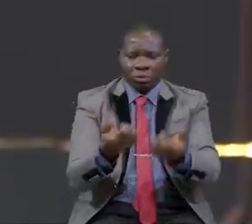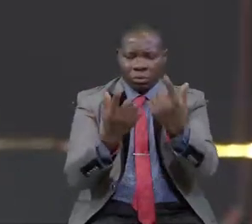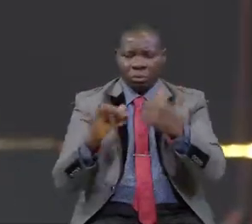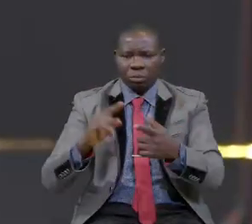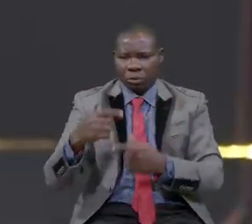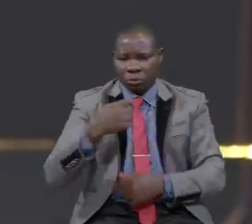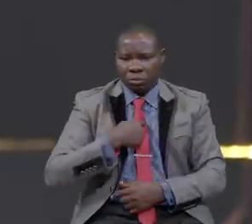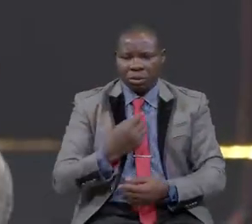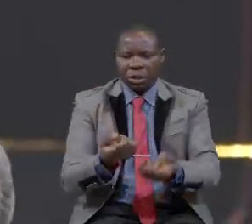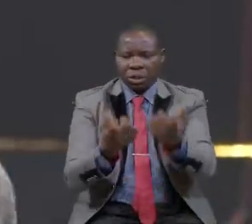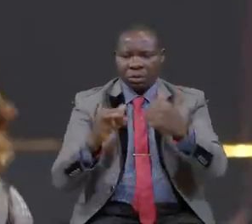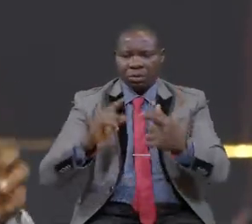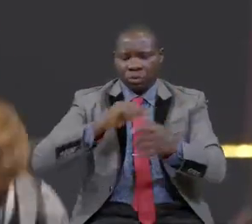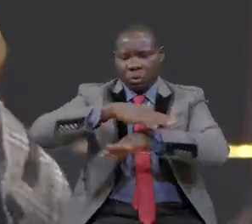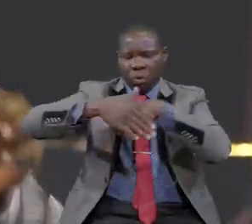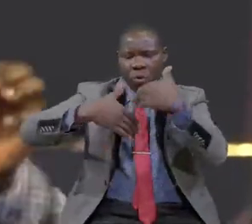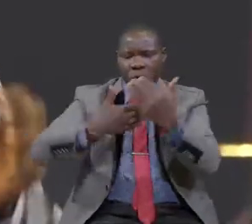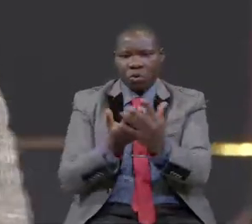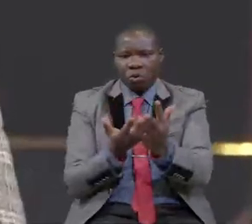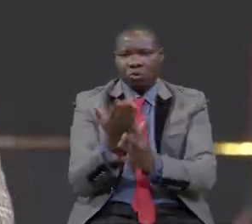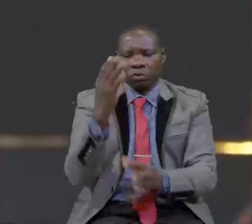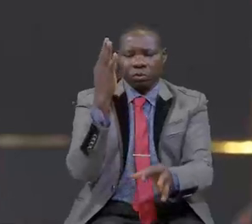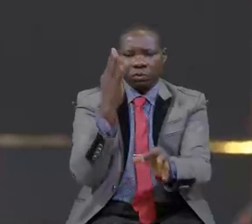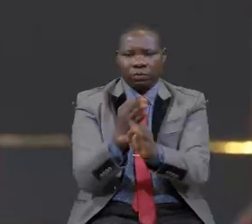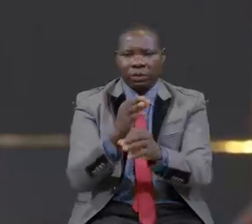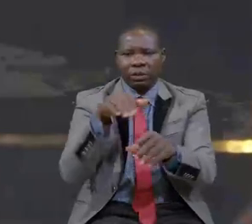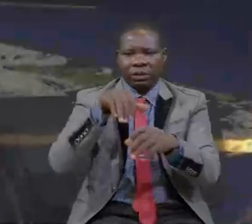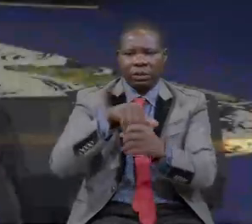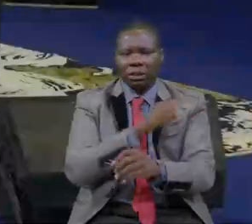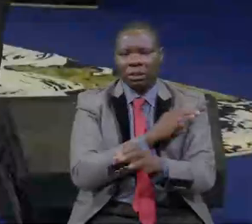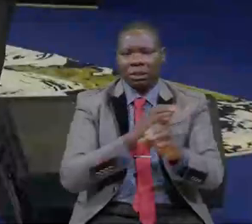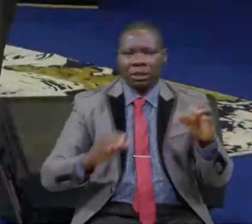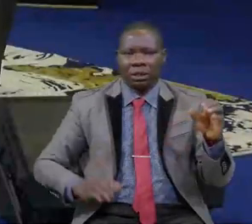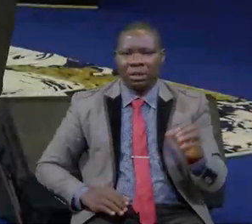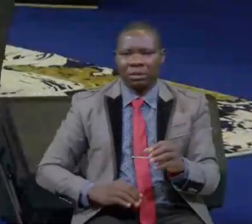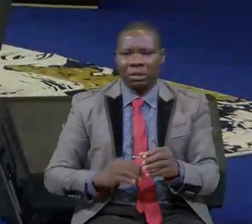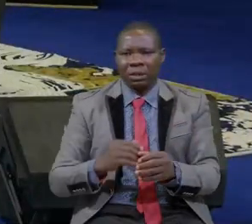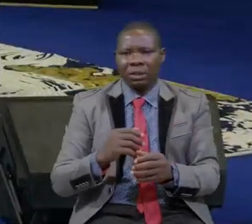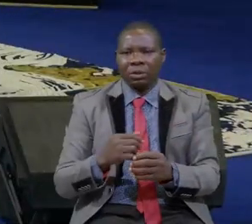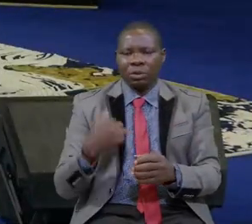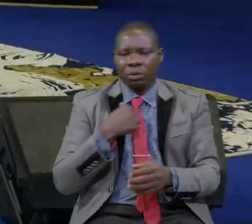all through faith in Christ. We're looking at